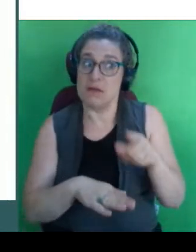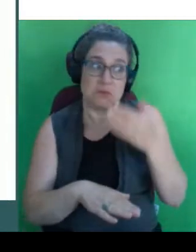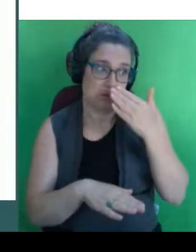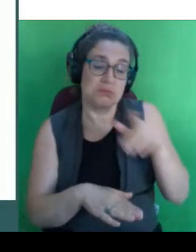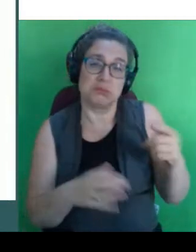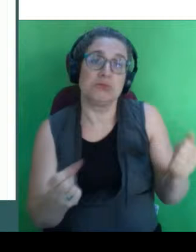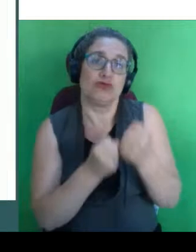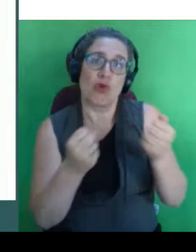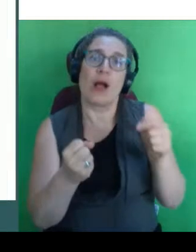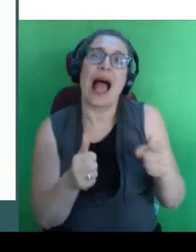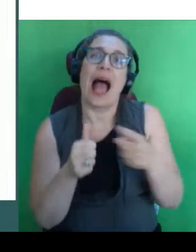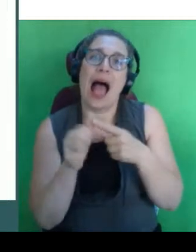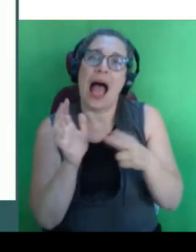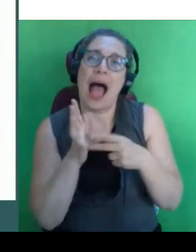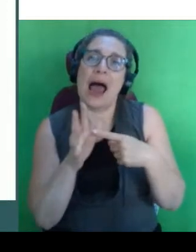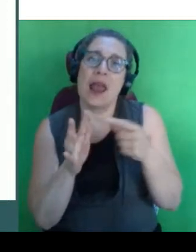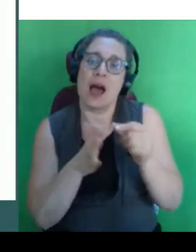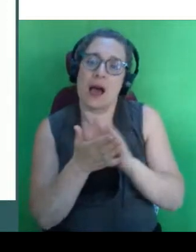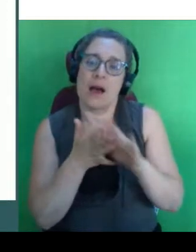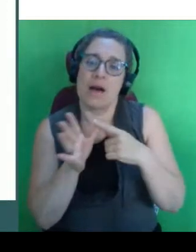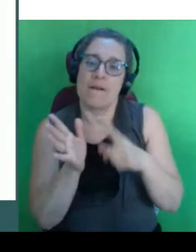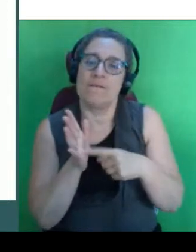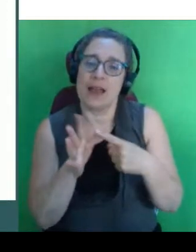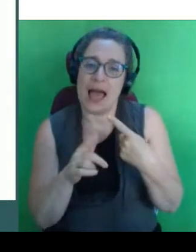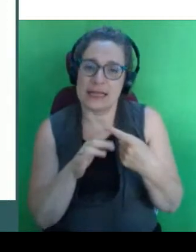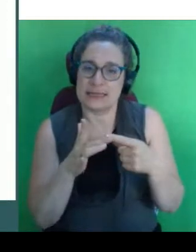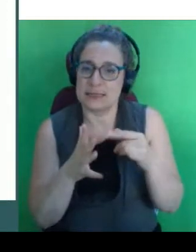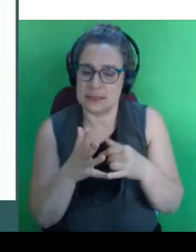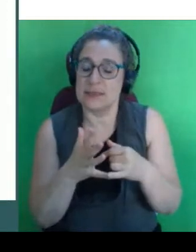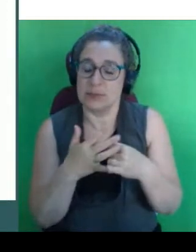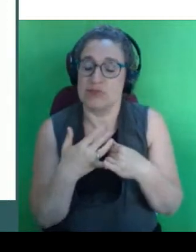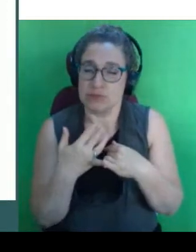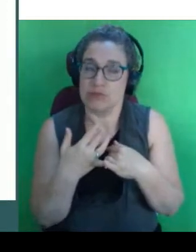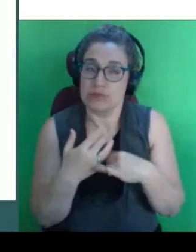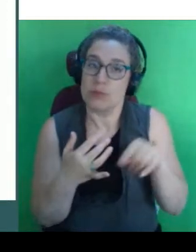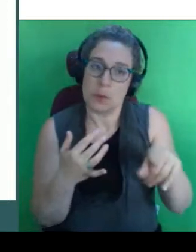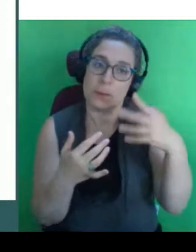anaphylaxis. There are different ways of looking at it.